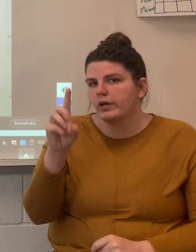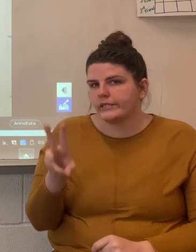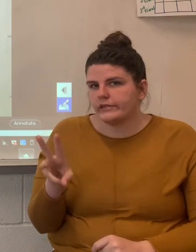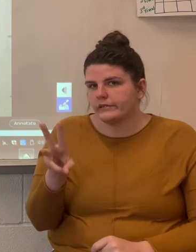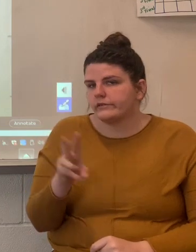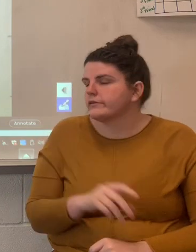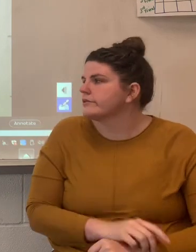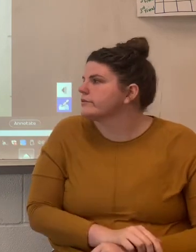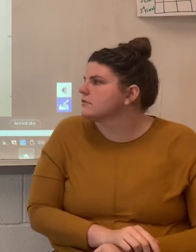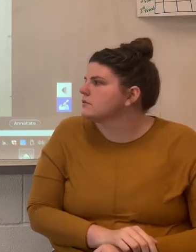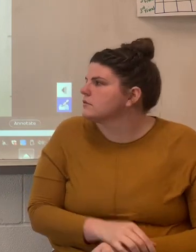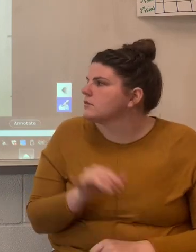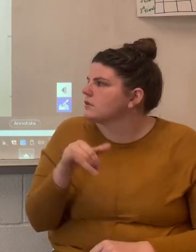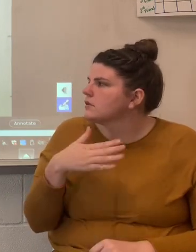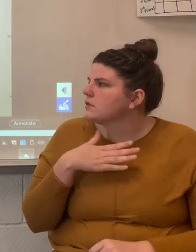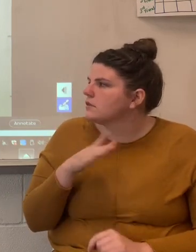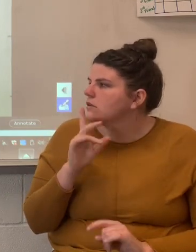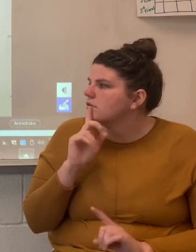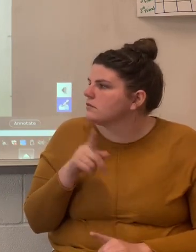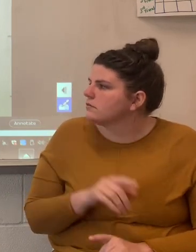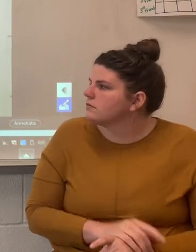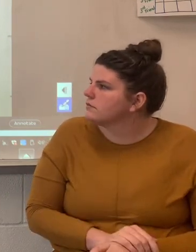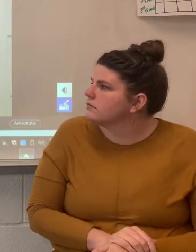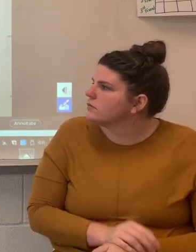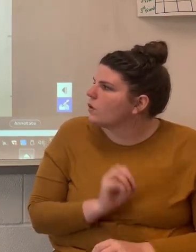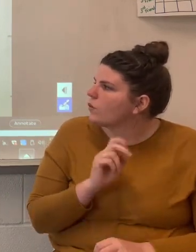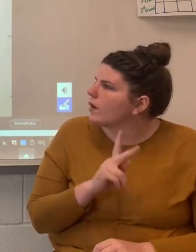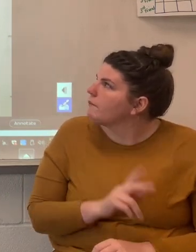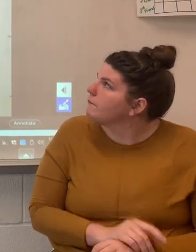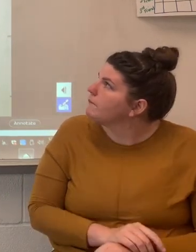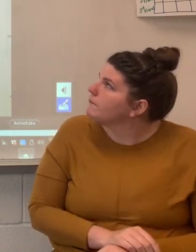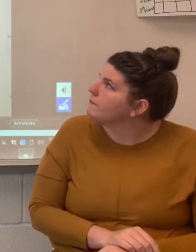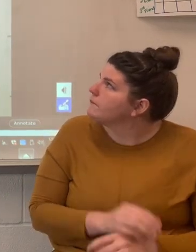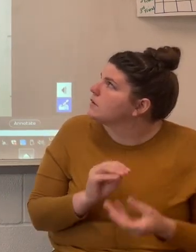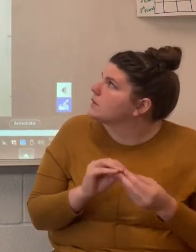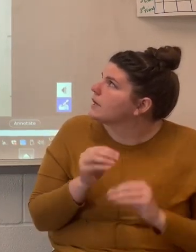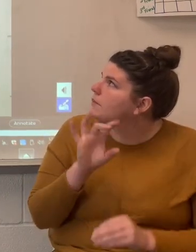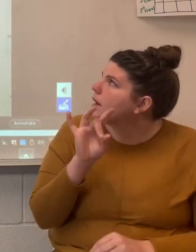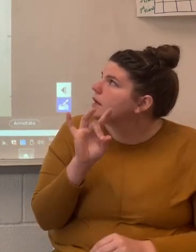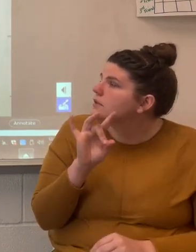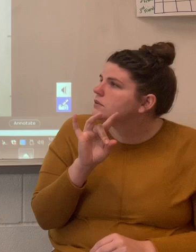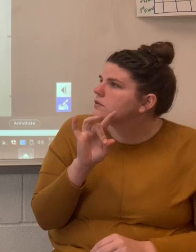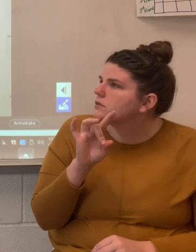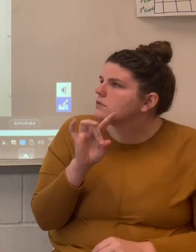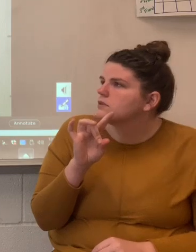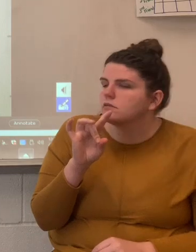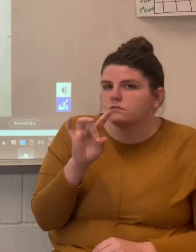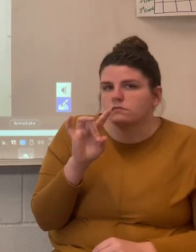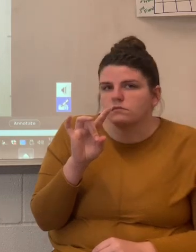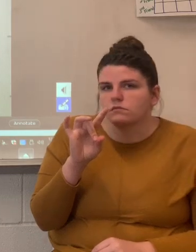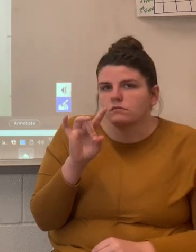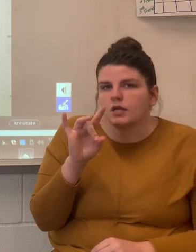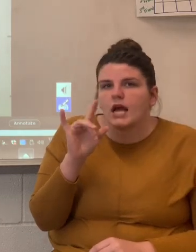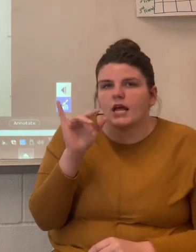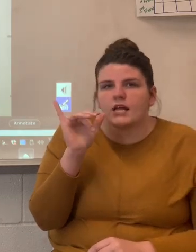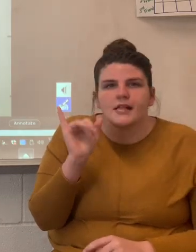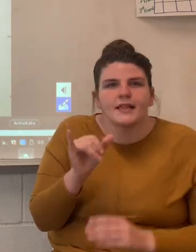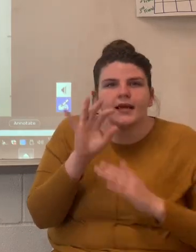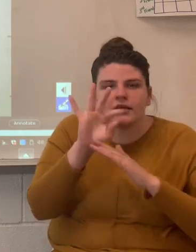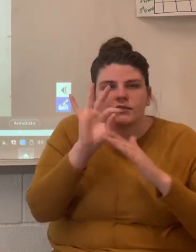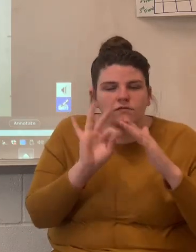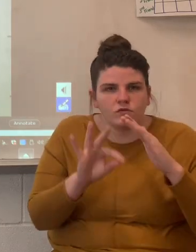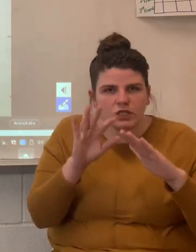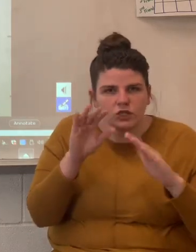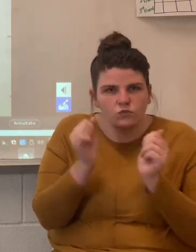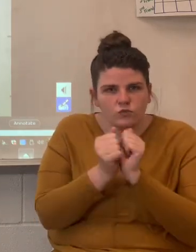1/6 is my answer. Okay. All right, number 8 is dealing with fractions on a